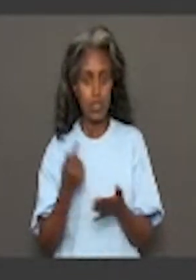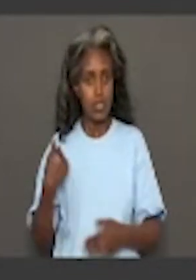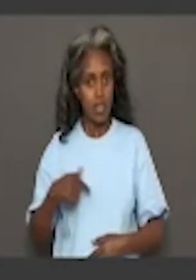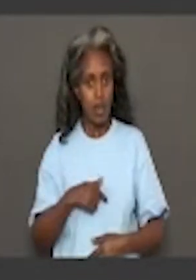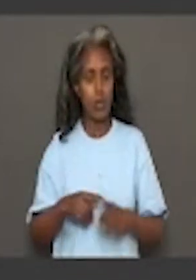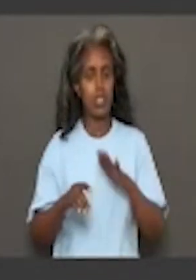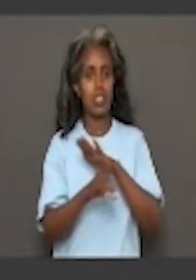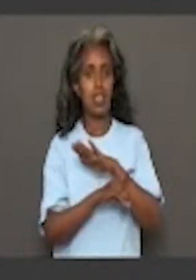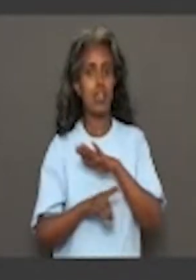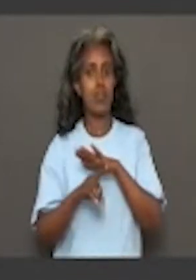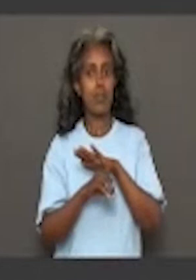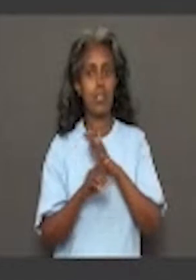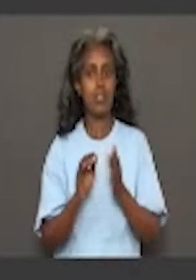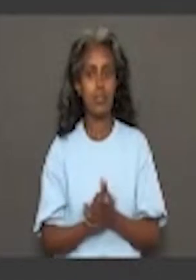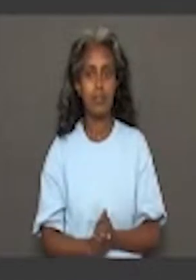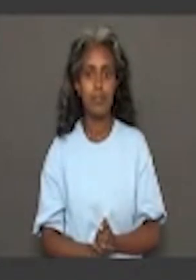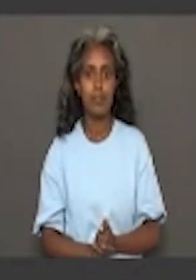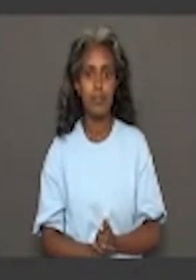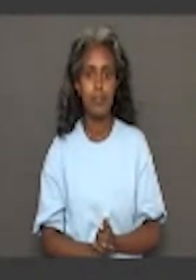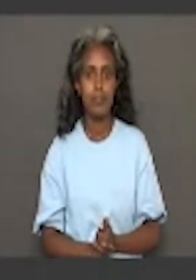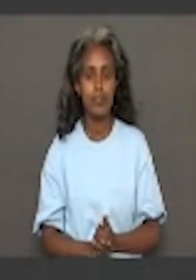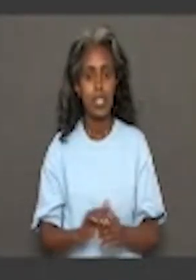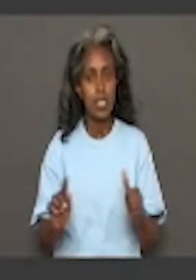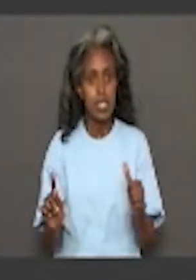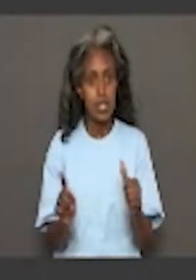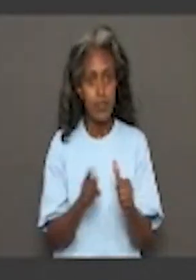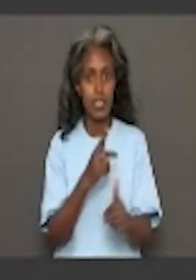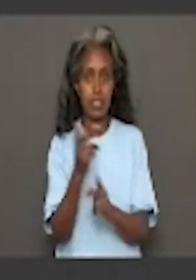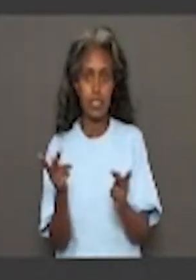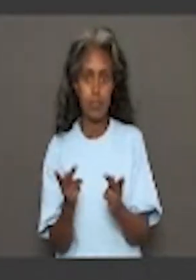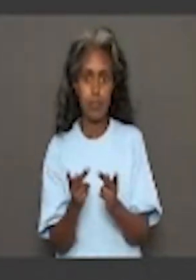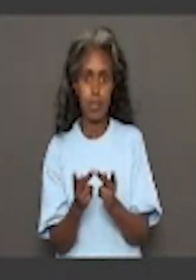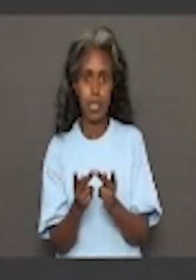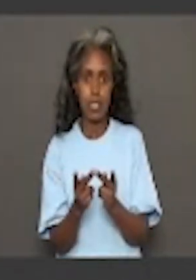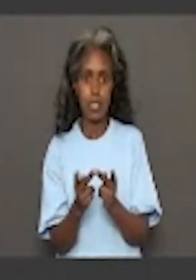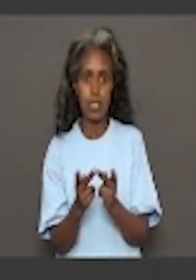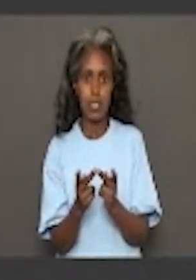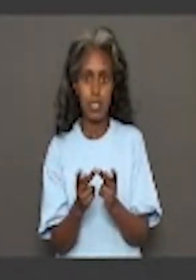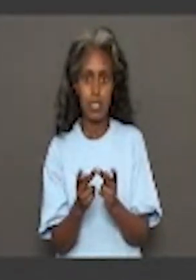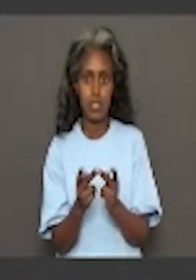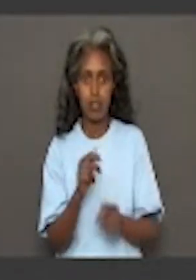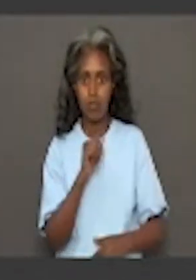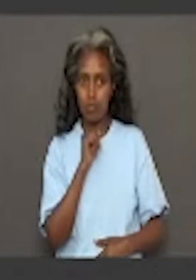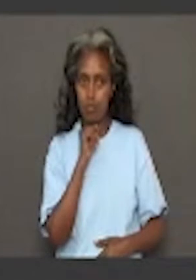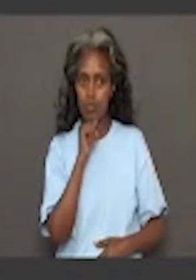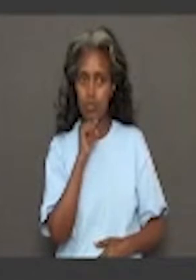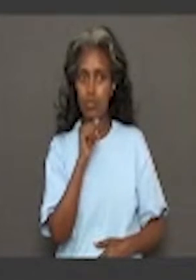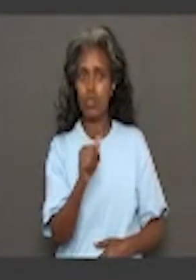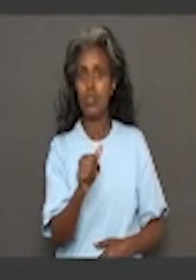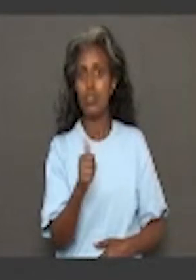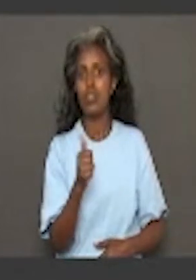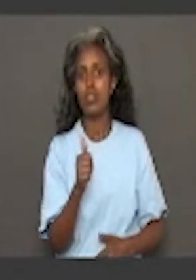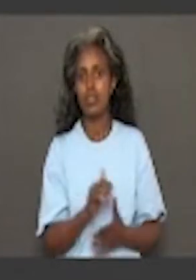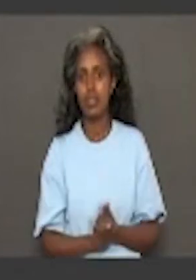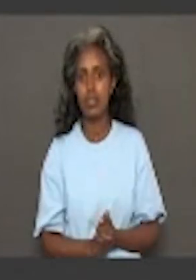with our denominator. The first place denotes a